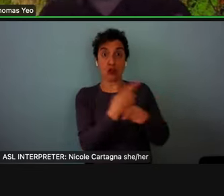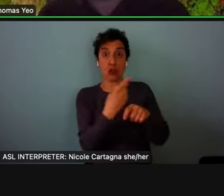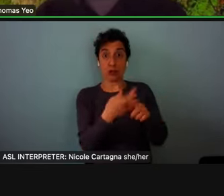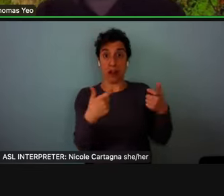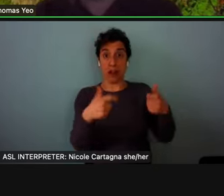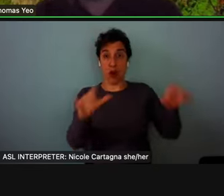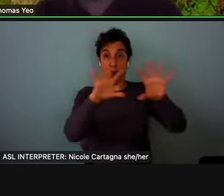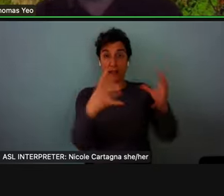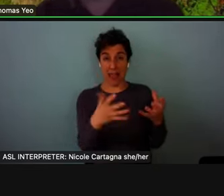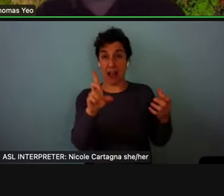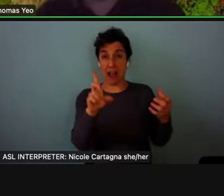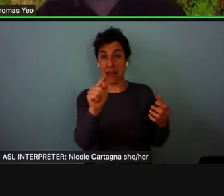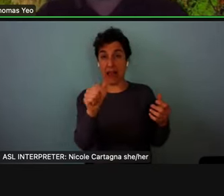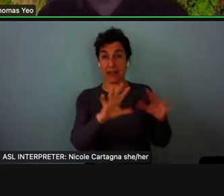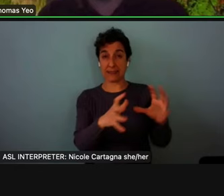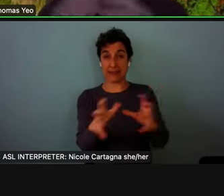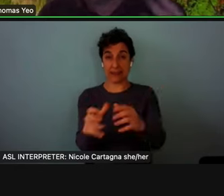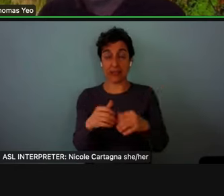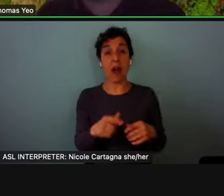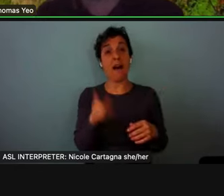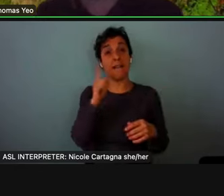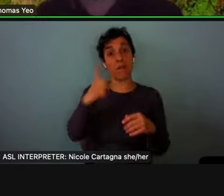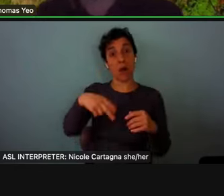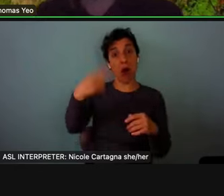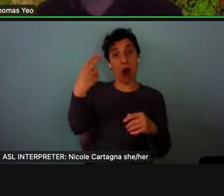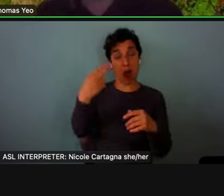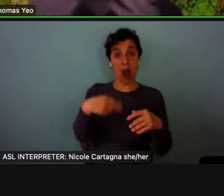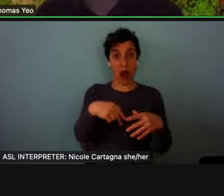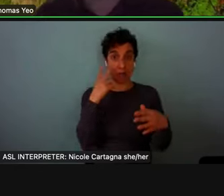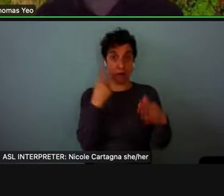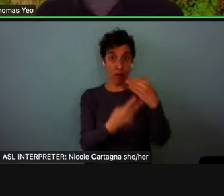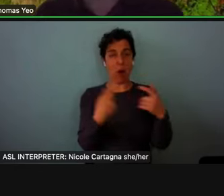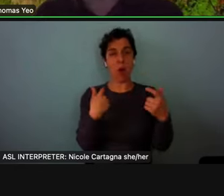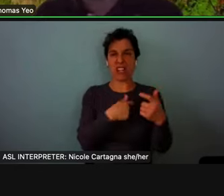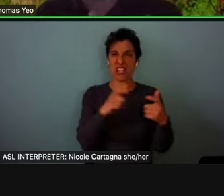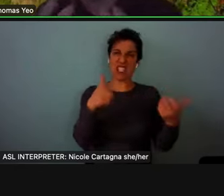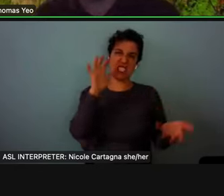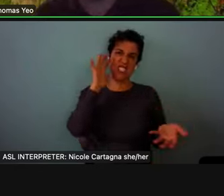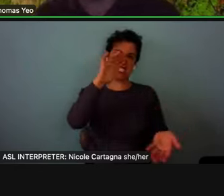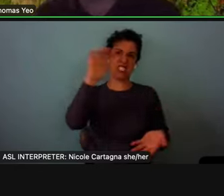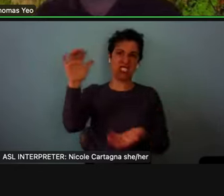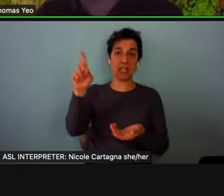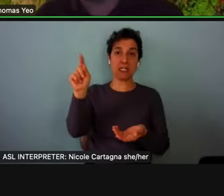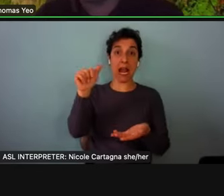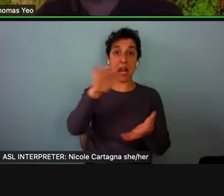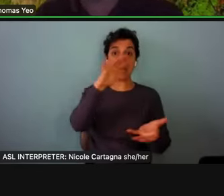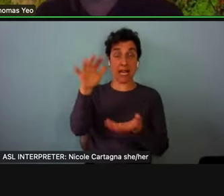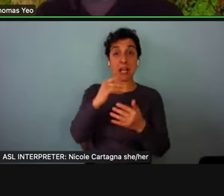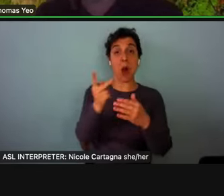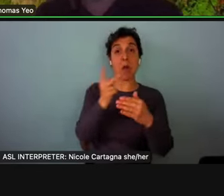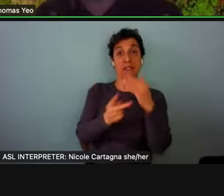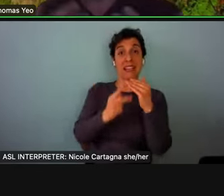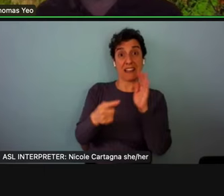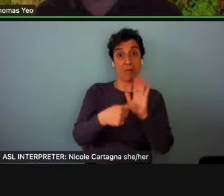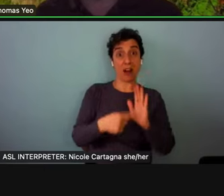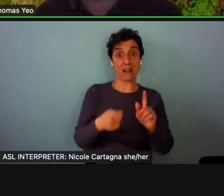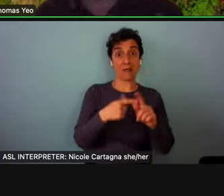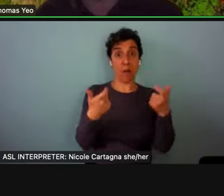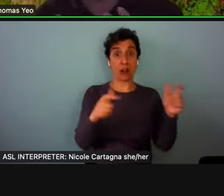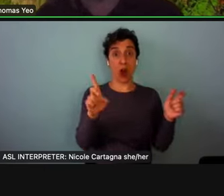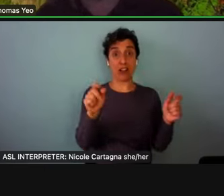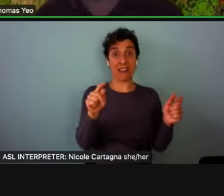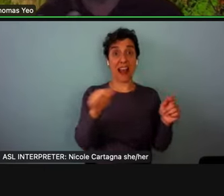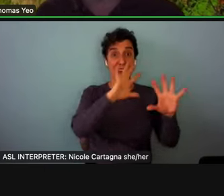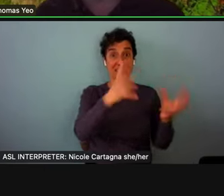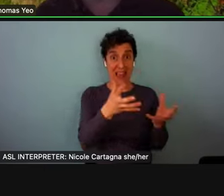To achieve high prediction performance, we need large data sets. And the good news is that predictive models from large data sets can be translated